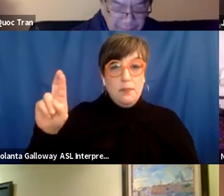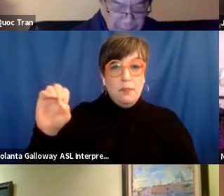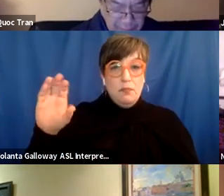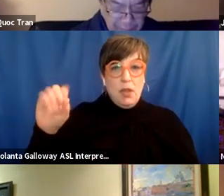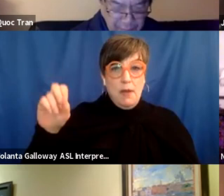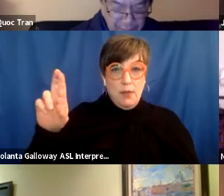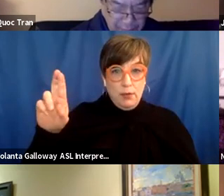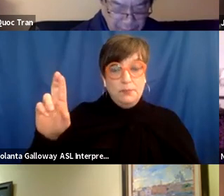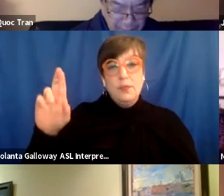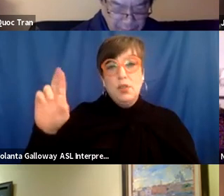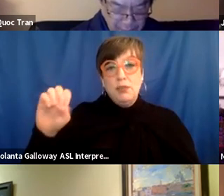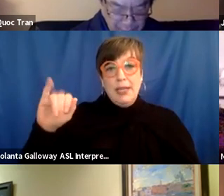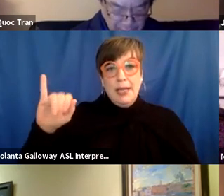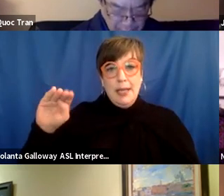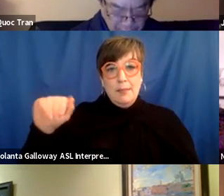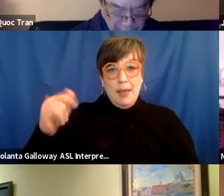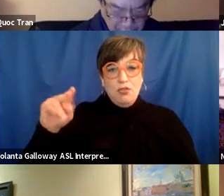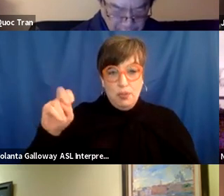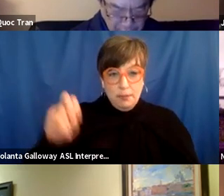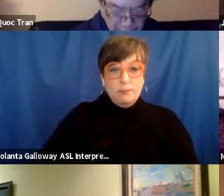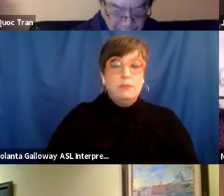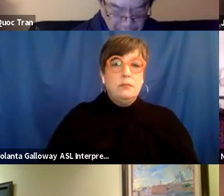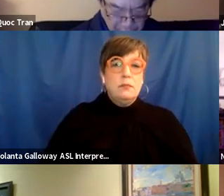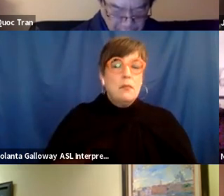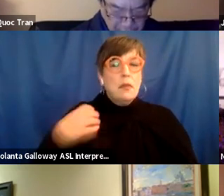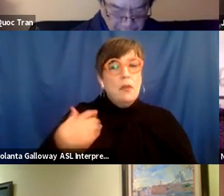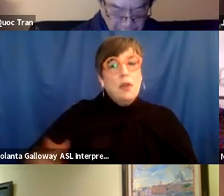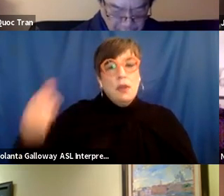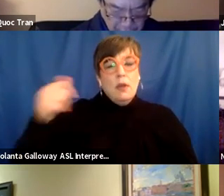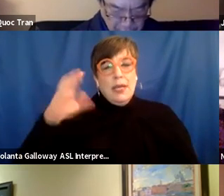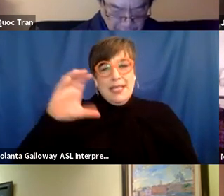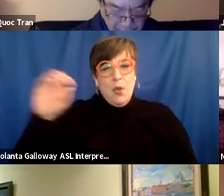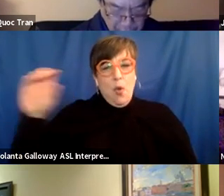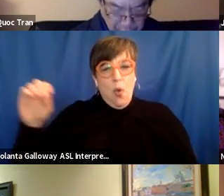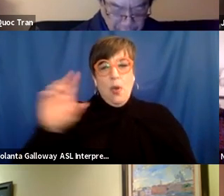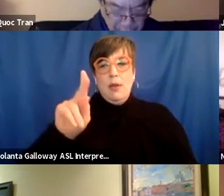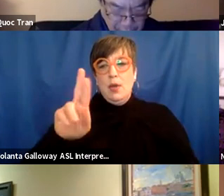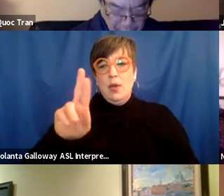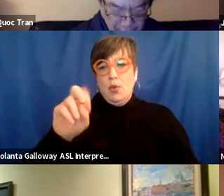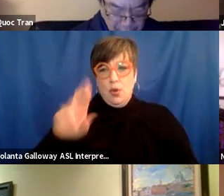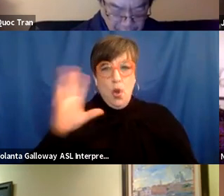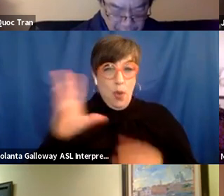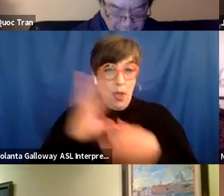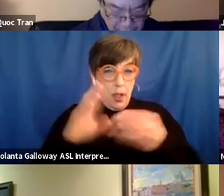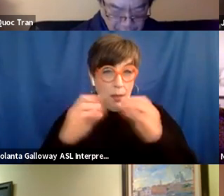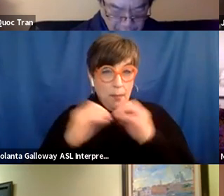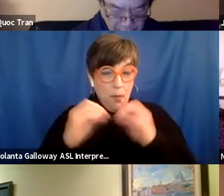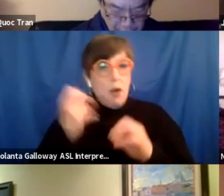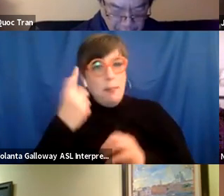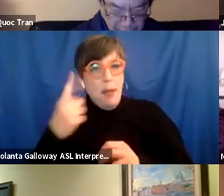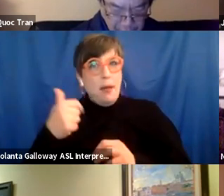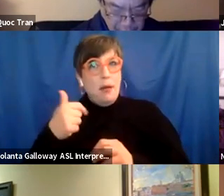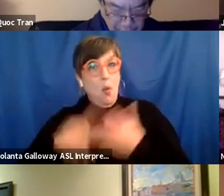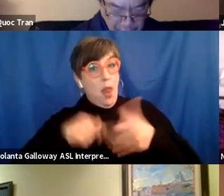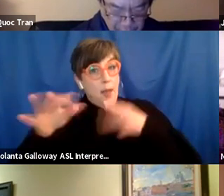Cooter will provide more detail, and I want to get to that report, but what we're announcing tonight represents the next step in our commitment